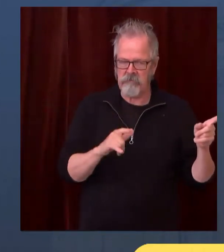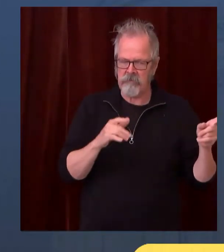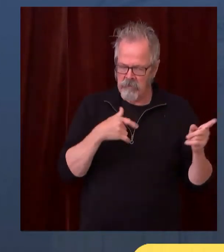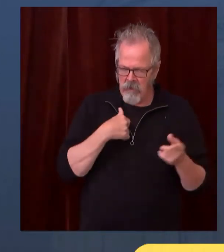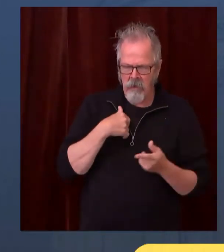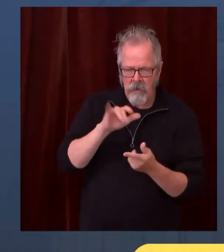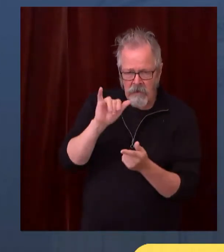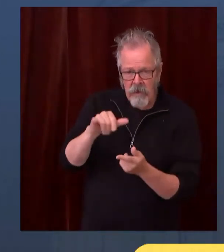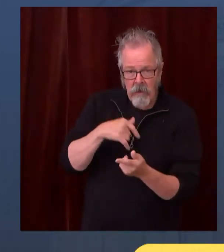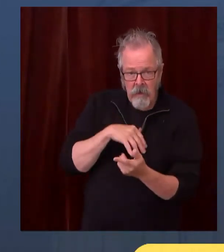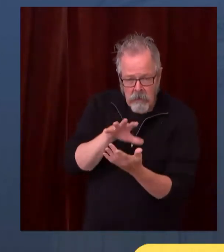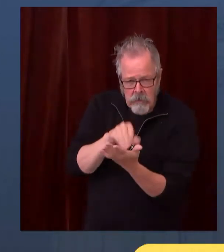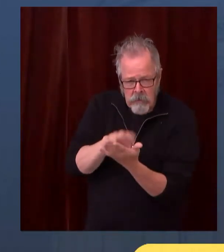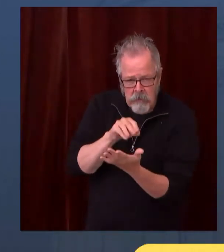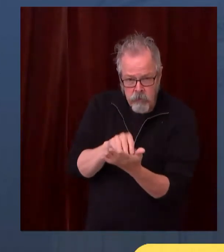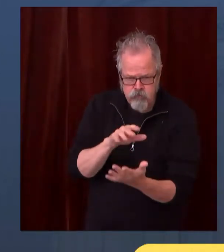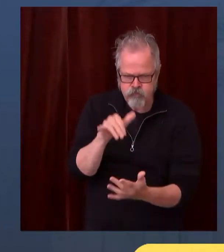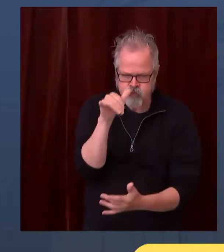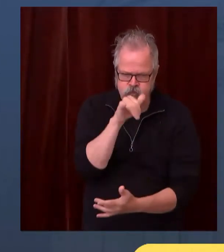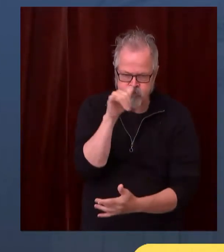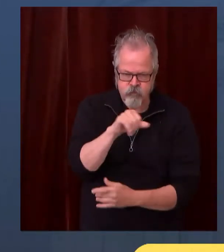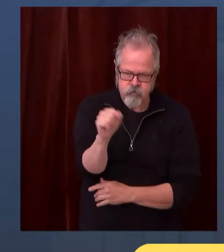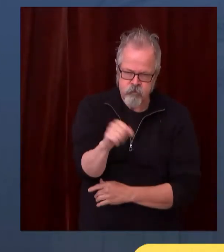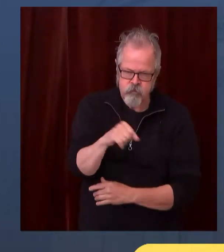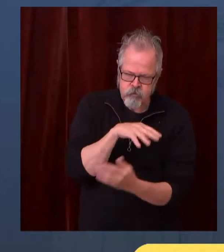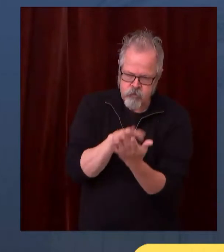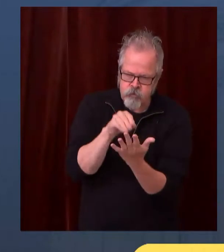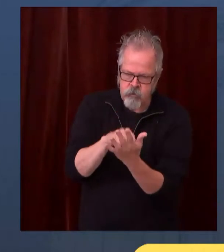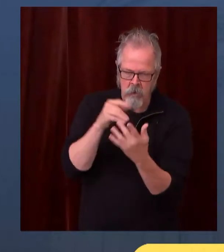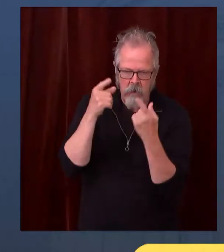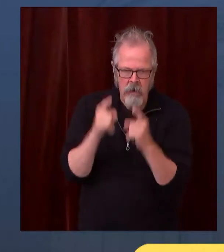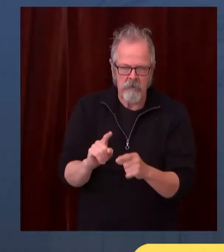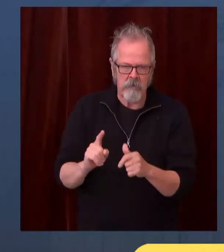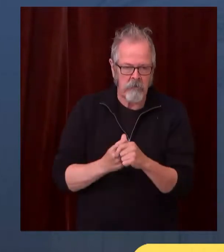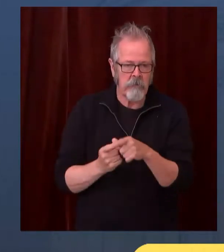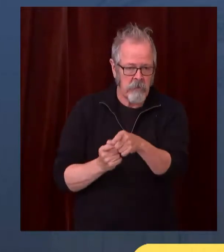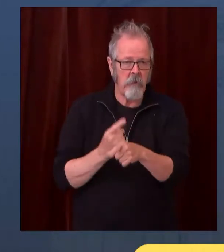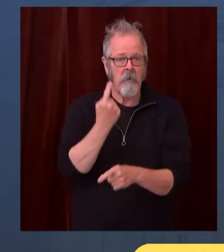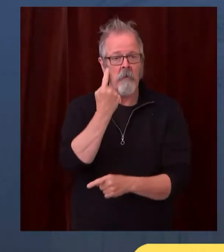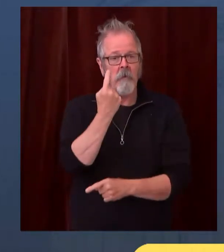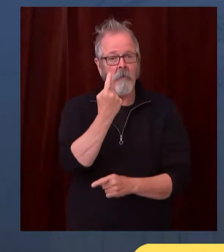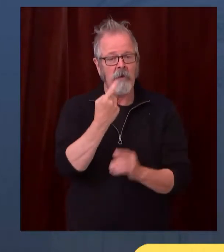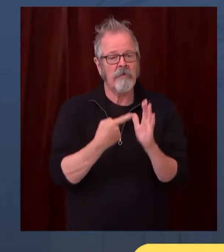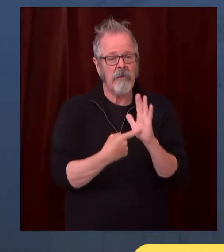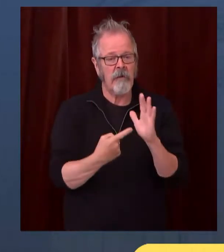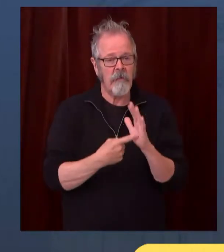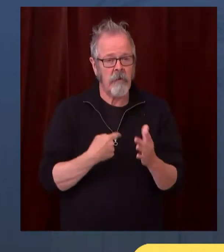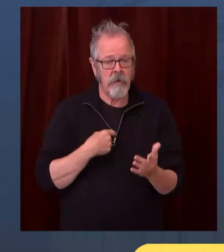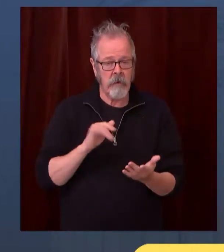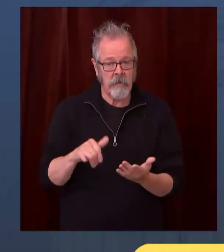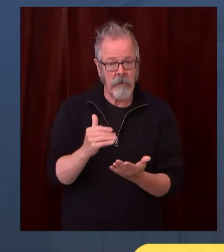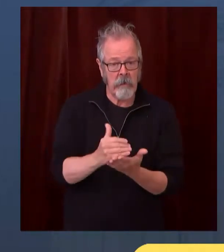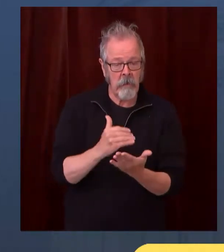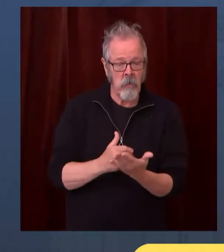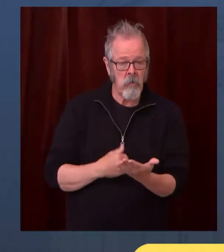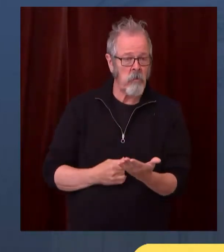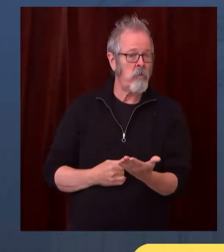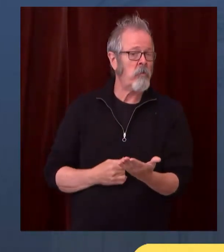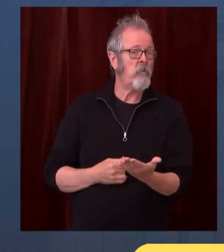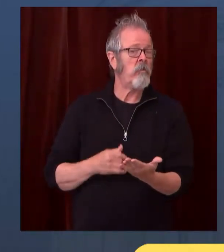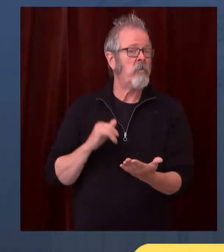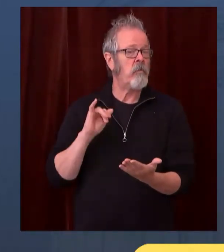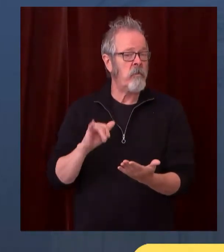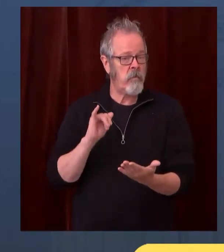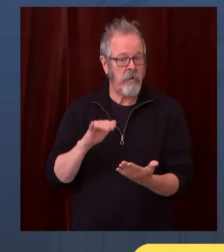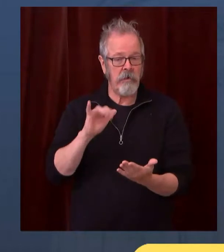ready as a state to address a pandemic or a statewide infection, and